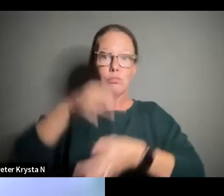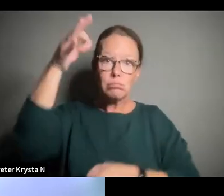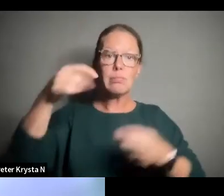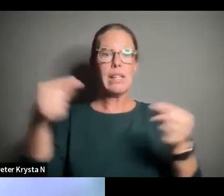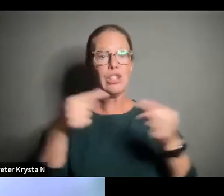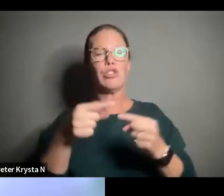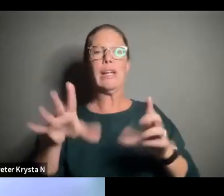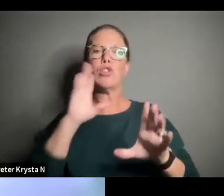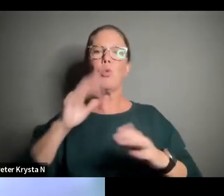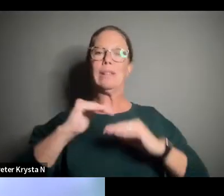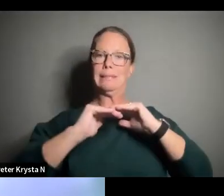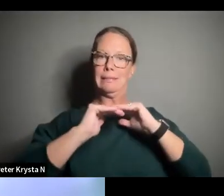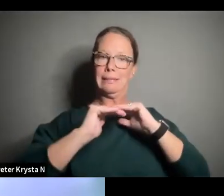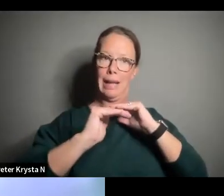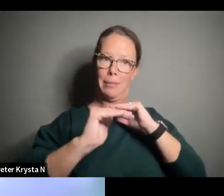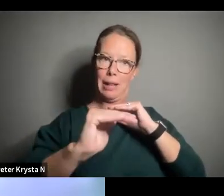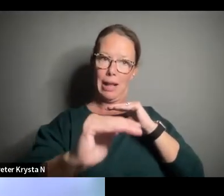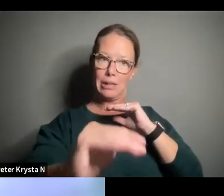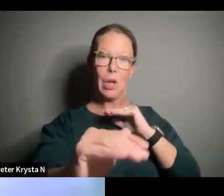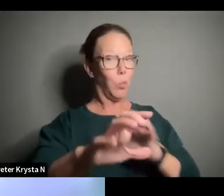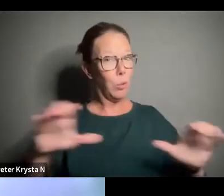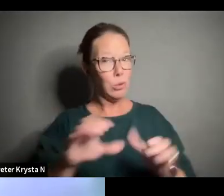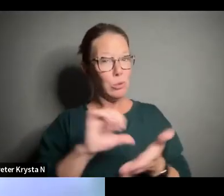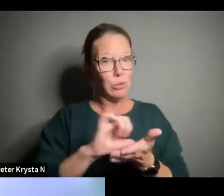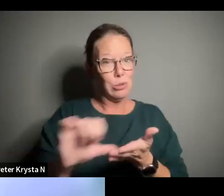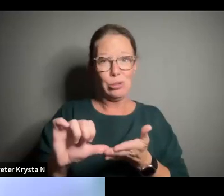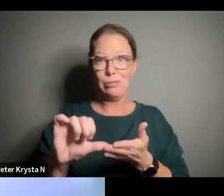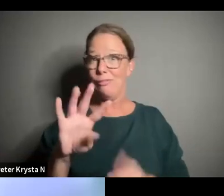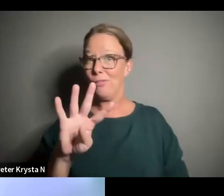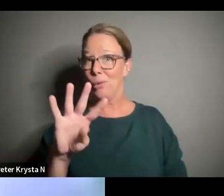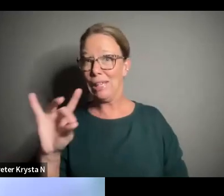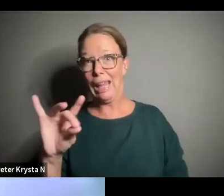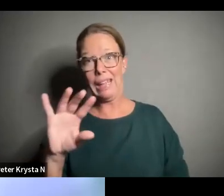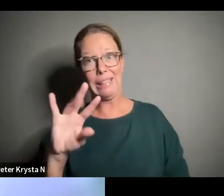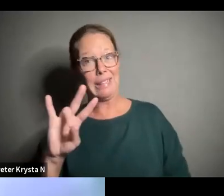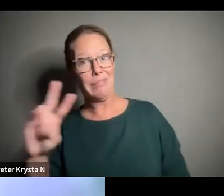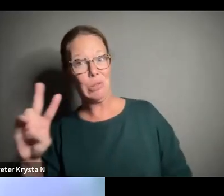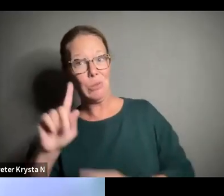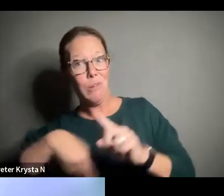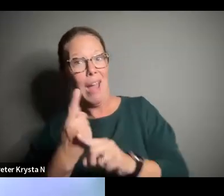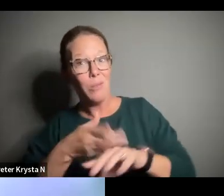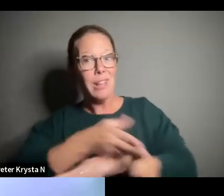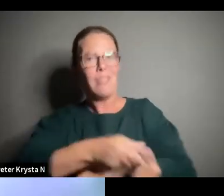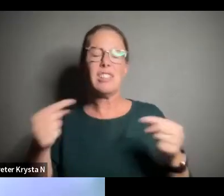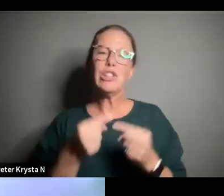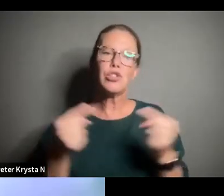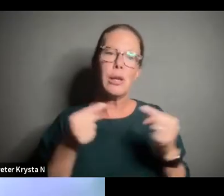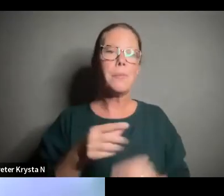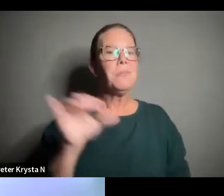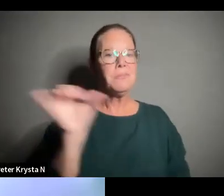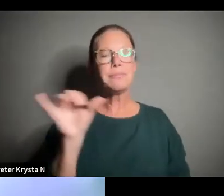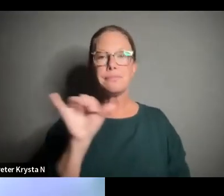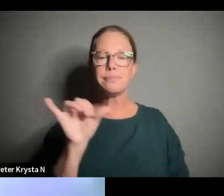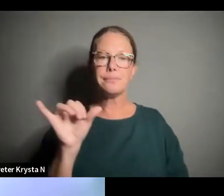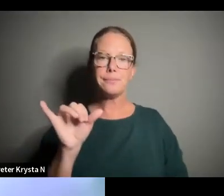that catastrophic event, we'll actually do this surgery within 48 to 72 hours after your injury. Same thing when we think about fixating